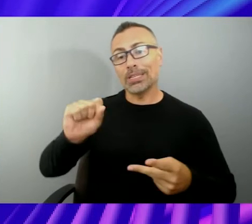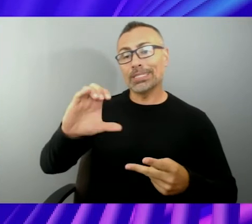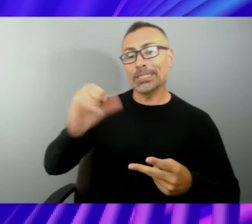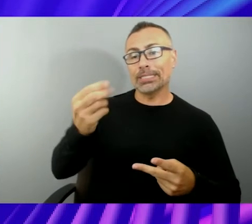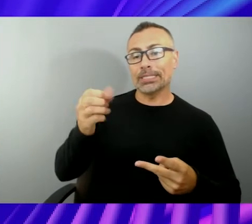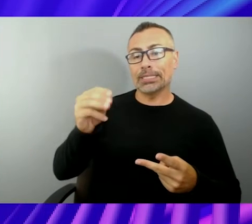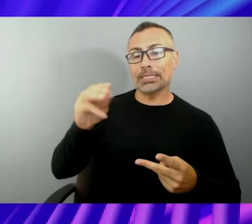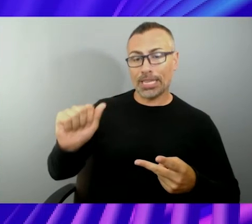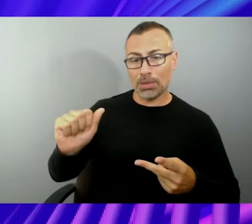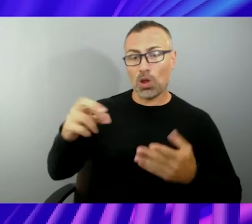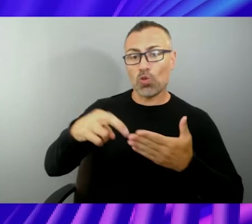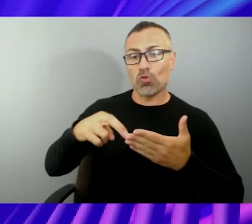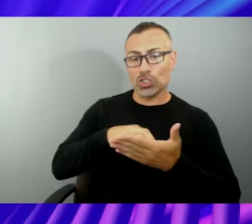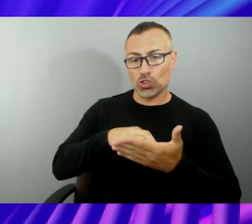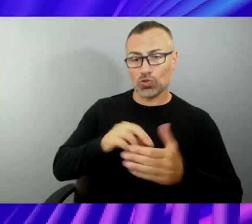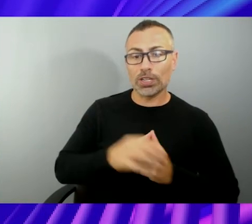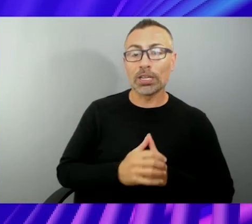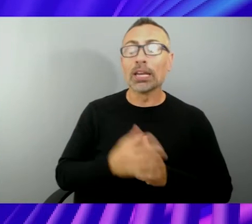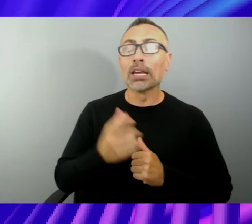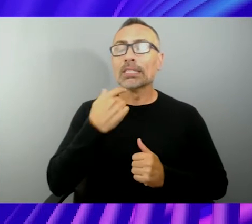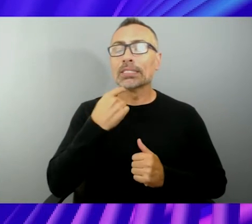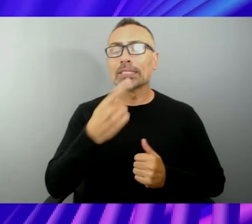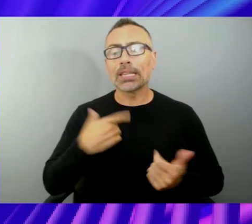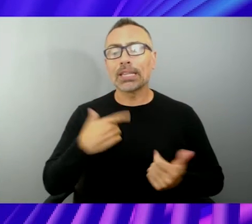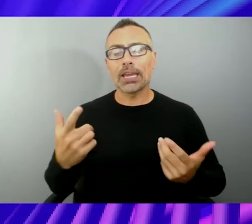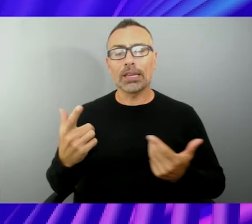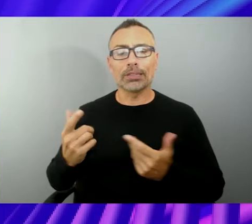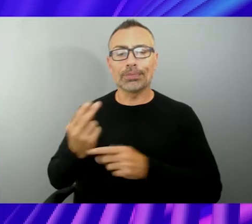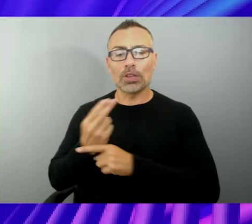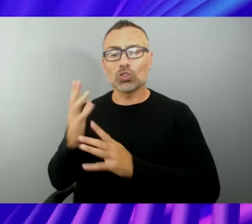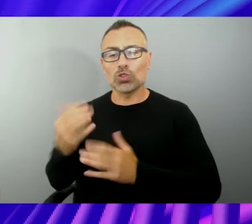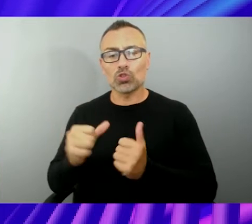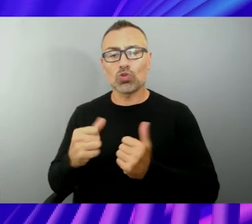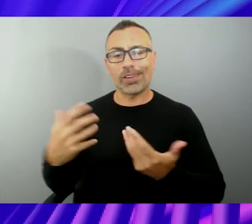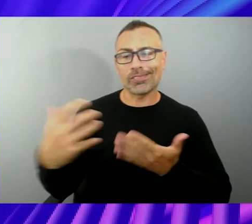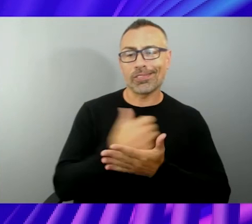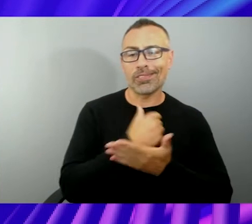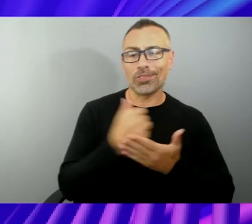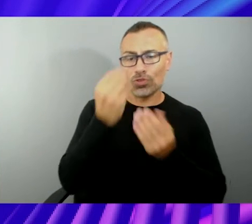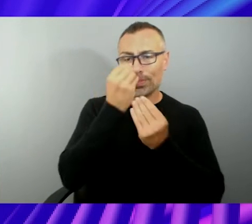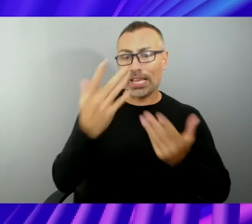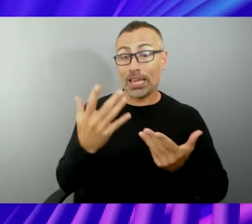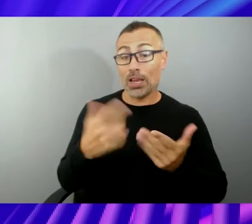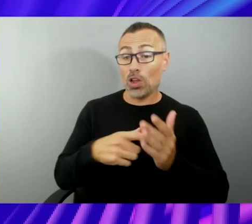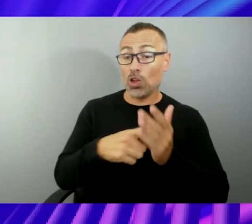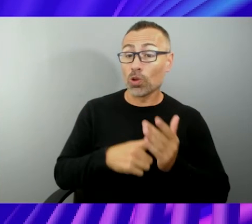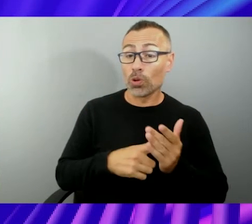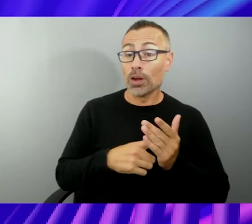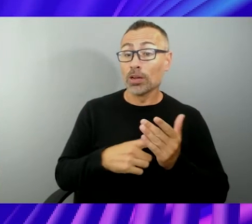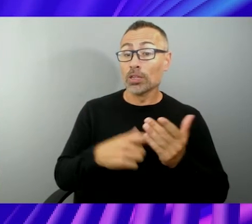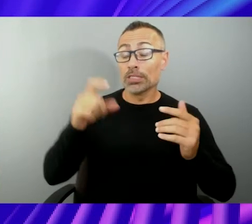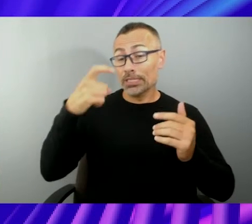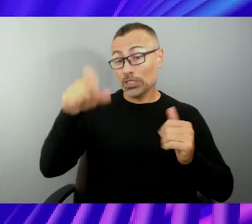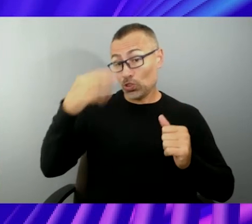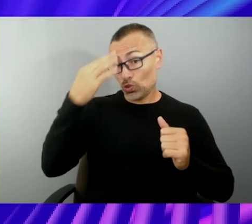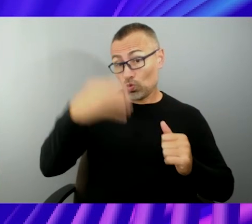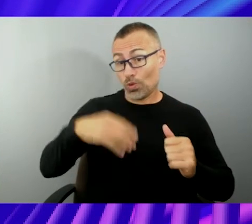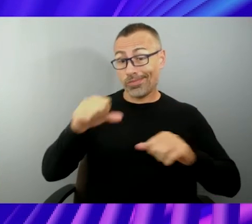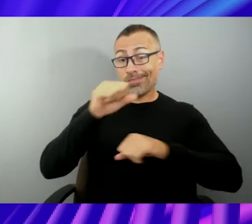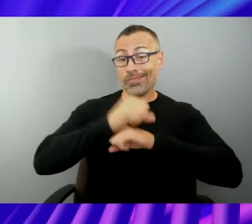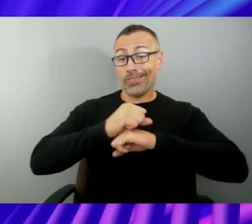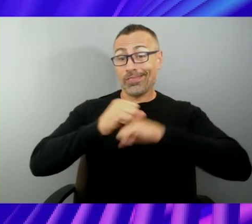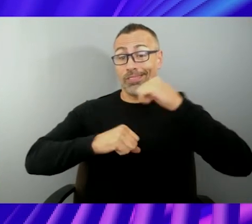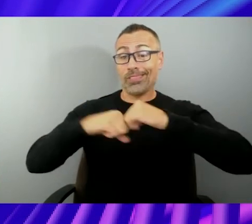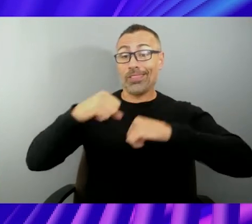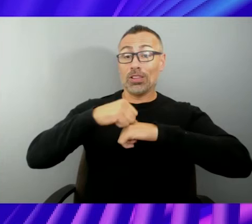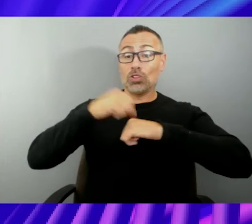consumer is trying to consume an event, right? It needs to understand what structure that event is, right? So it needs to understand like what is the layout